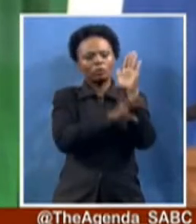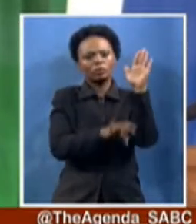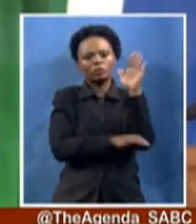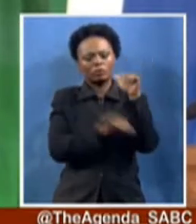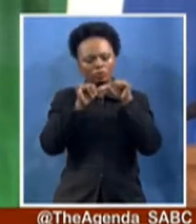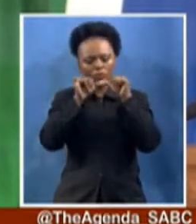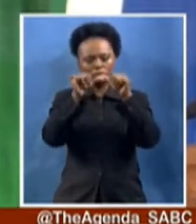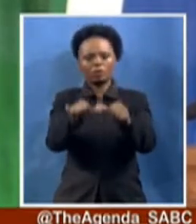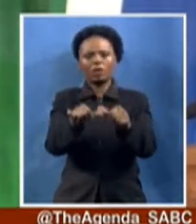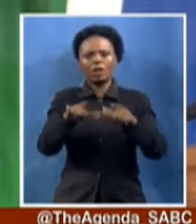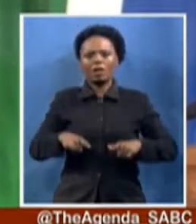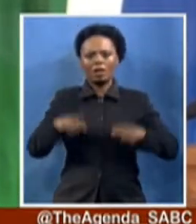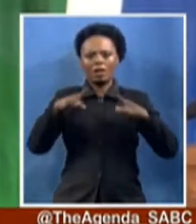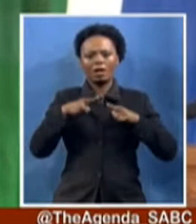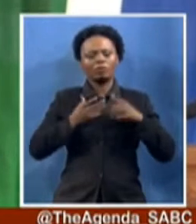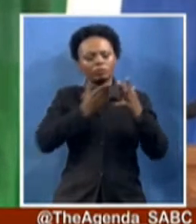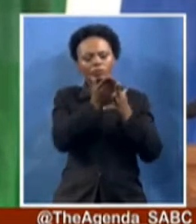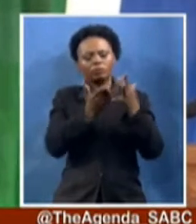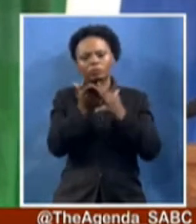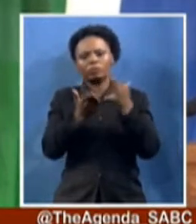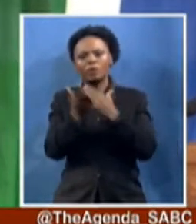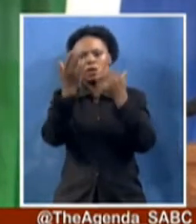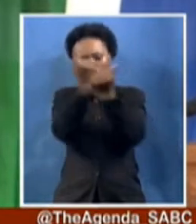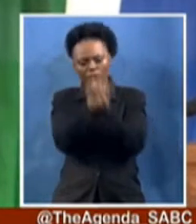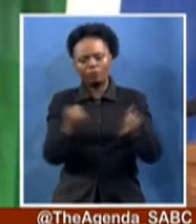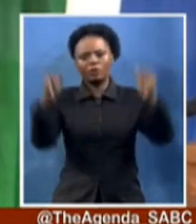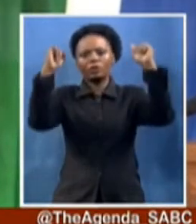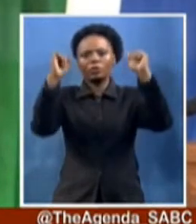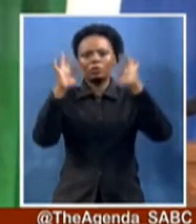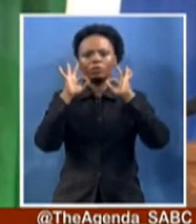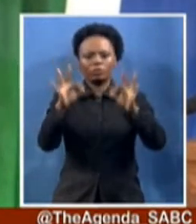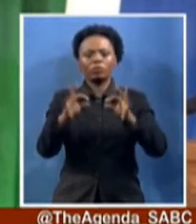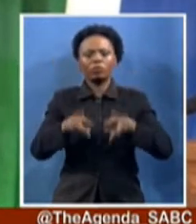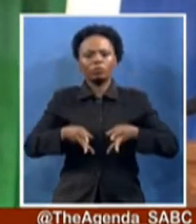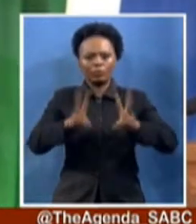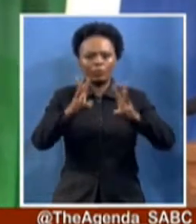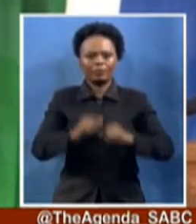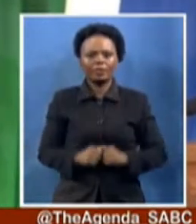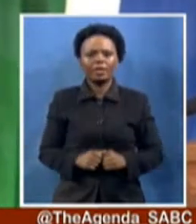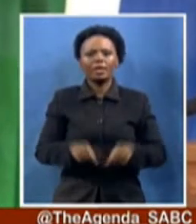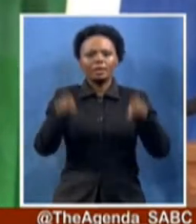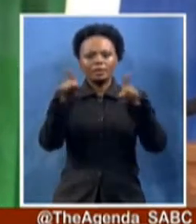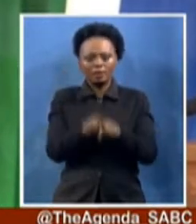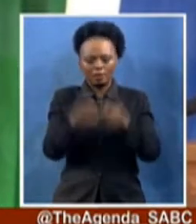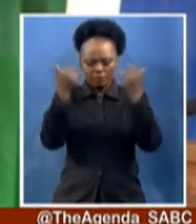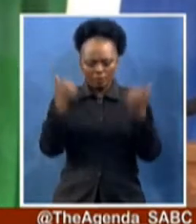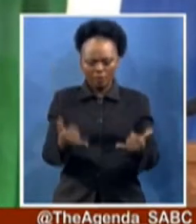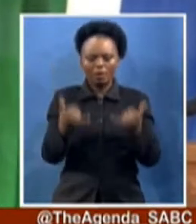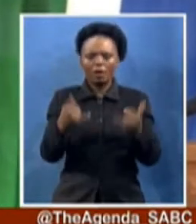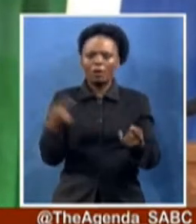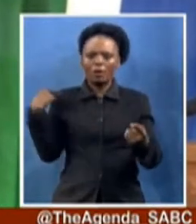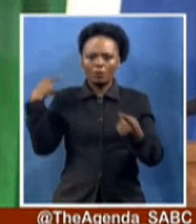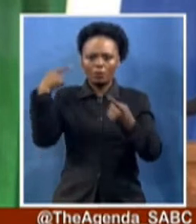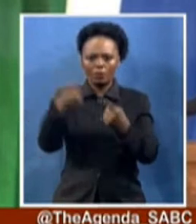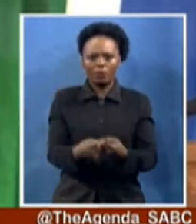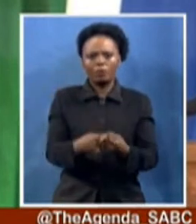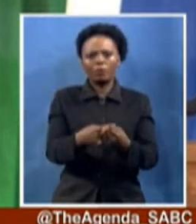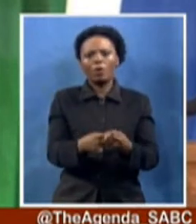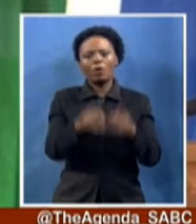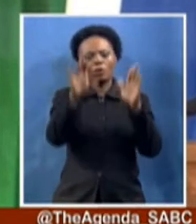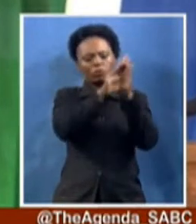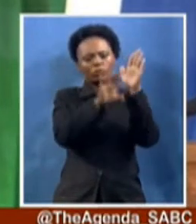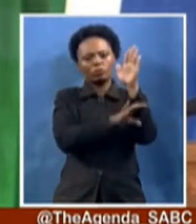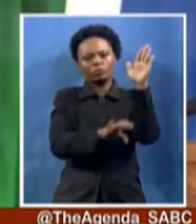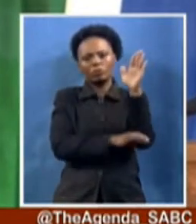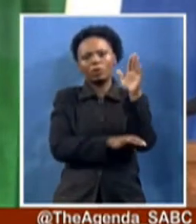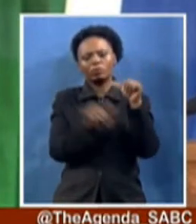a tangible manner. Now, more than ever, constitutionalism must be our true lived experience. In this year, the